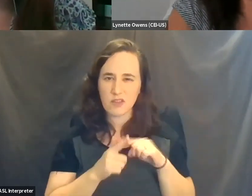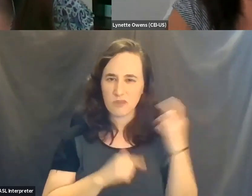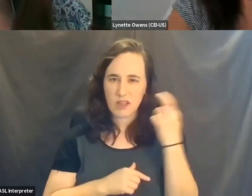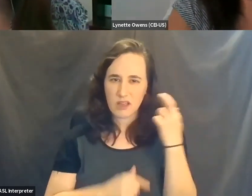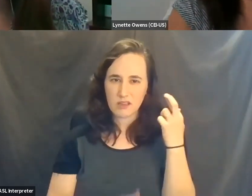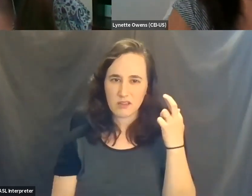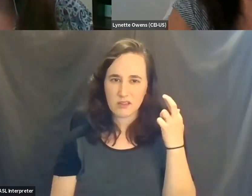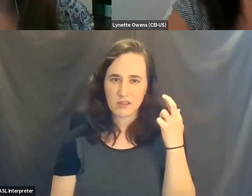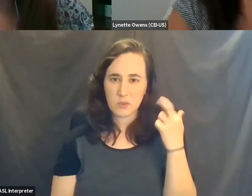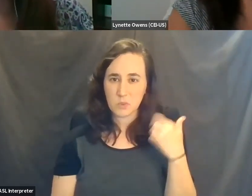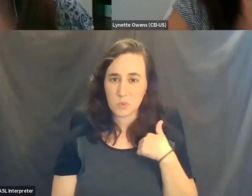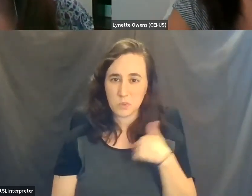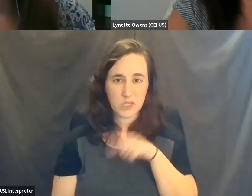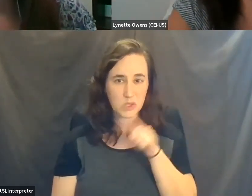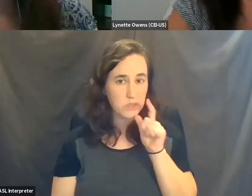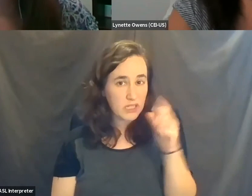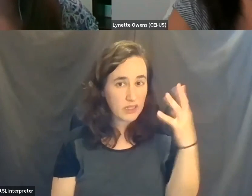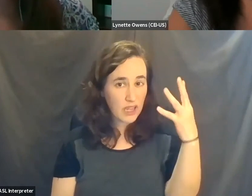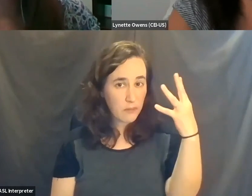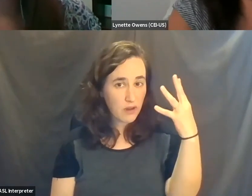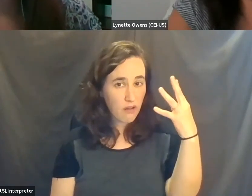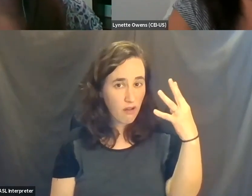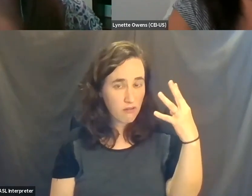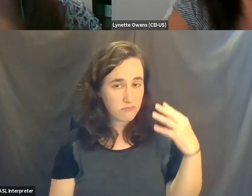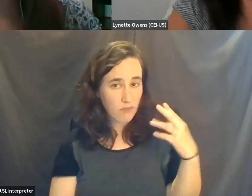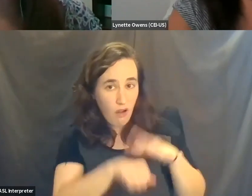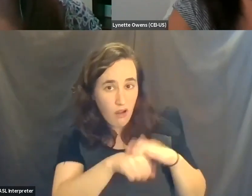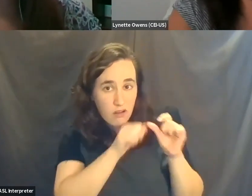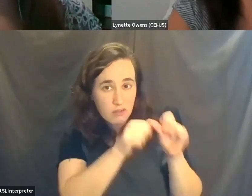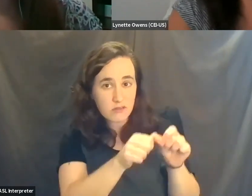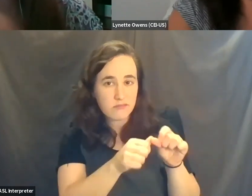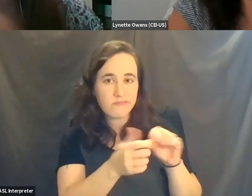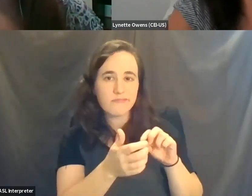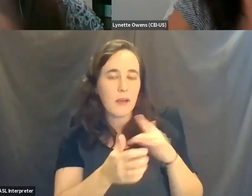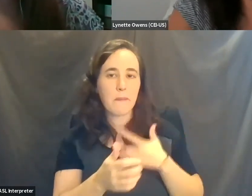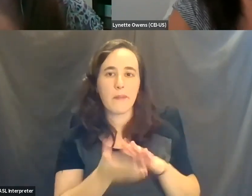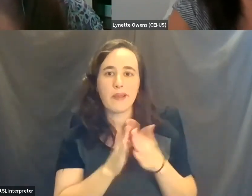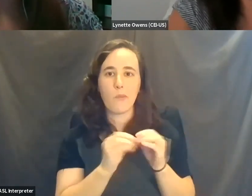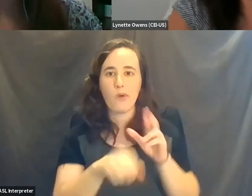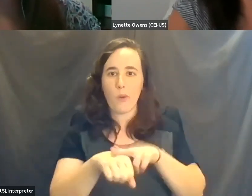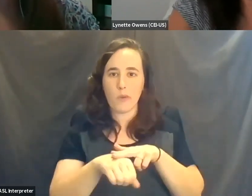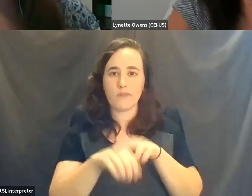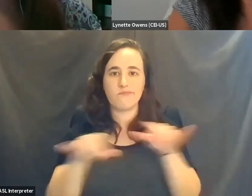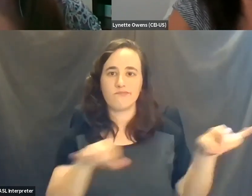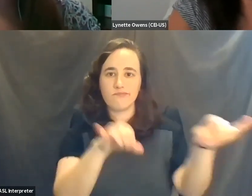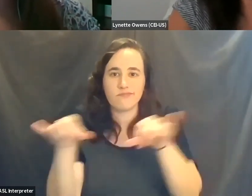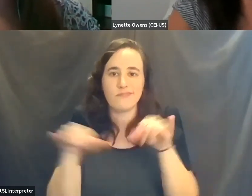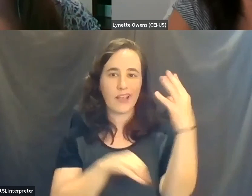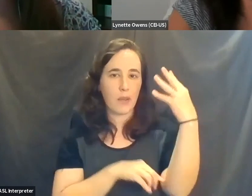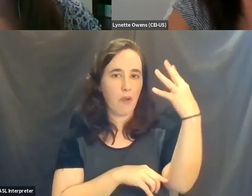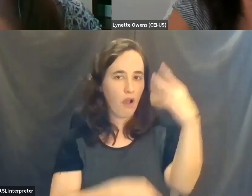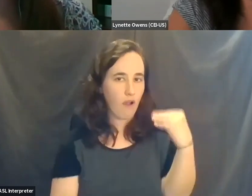we don't have to keep our cameras on, it then became the norm to have cameras off. And I know,